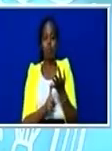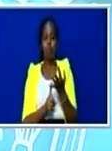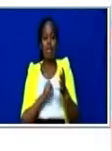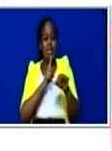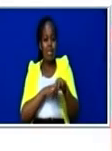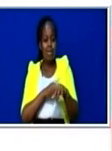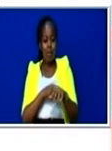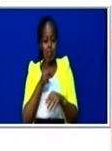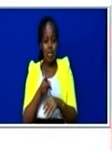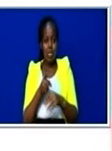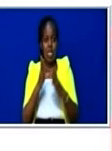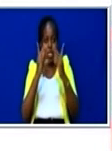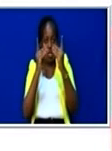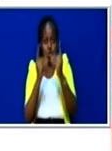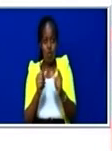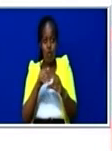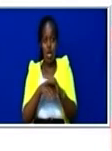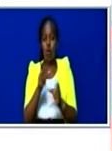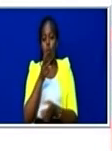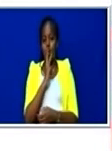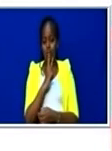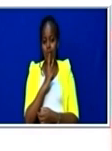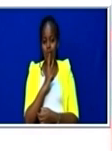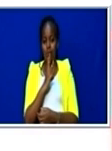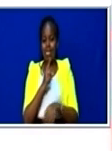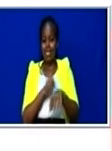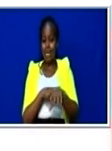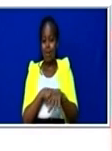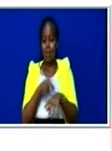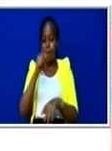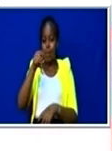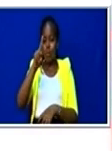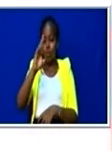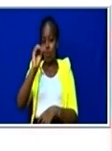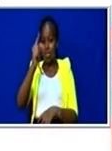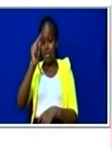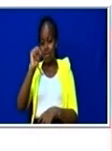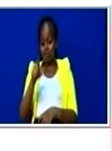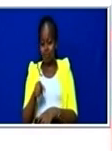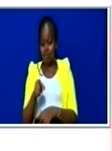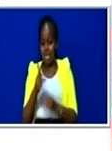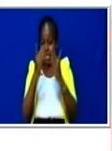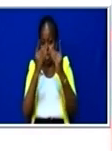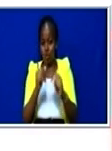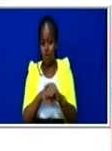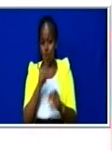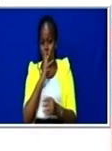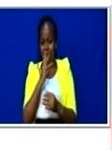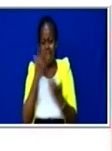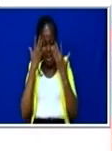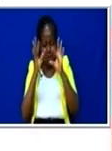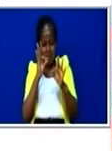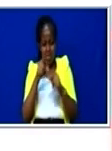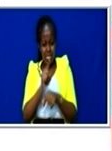these proteins are dissolved in water. When proteins are dissolved in water, I don't know whether you've ever